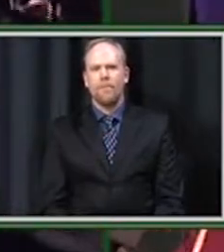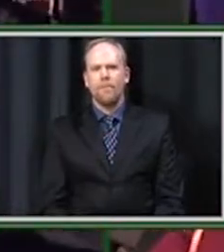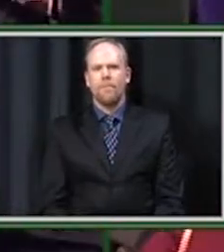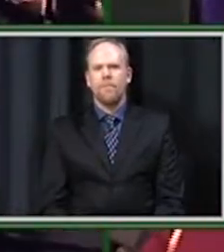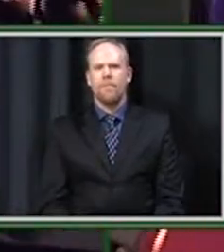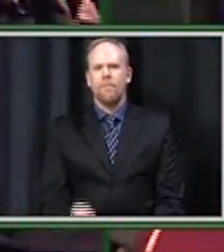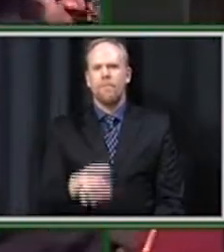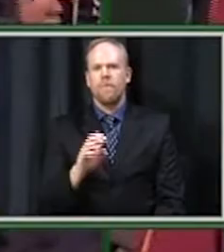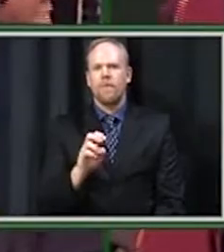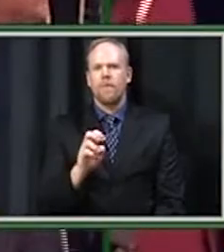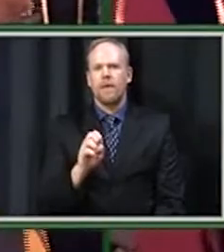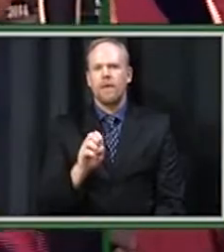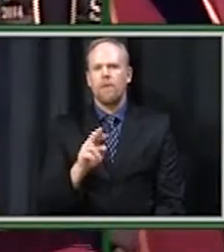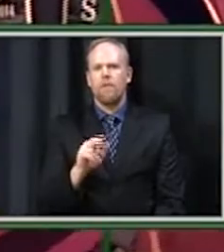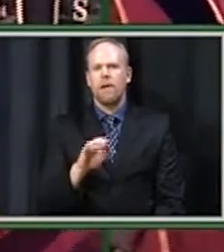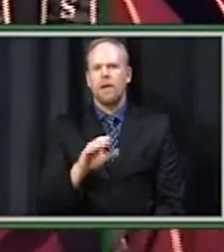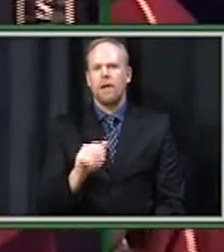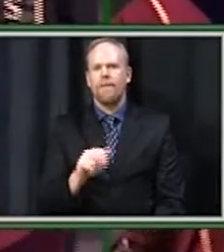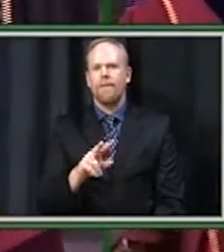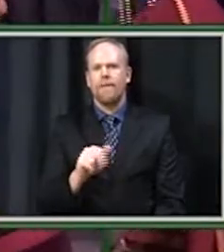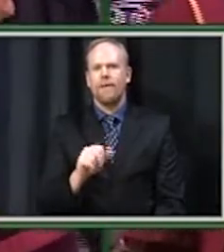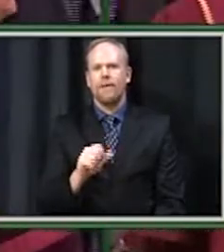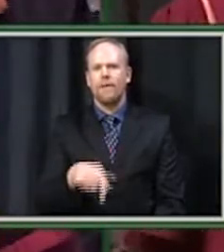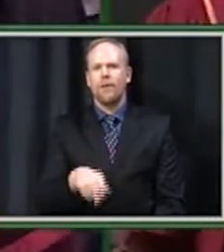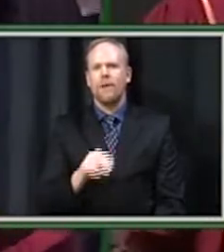Erica Vasquez.